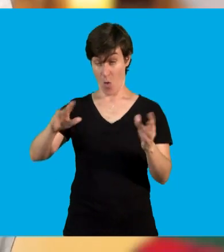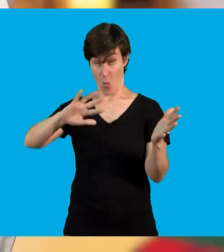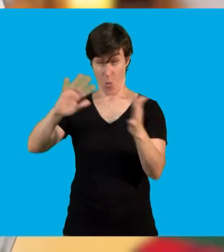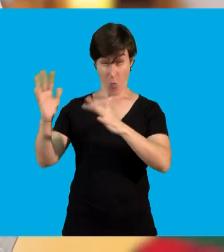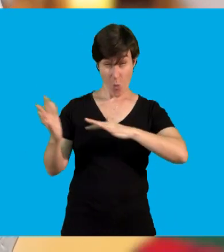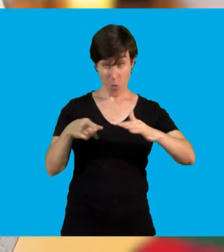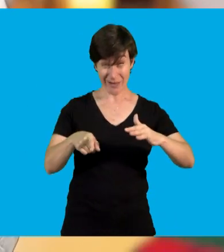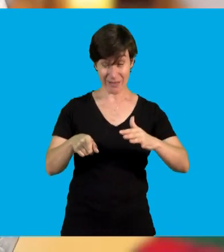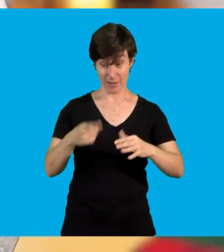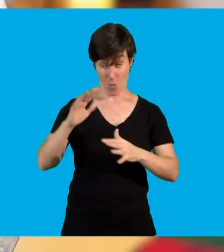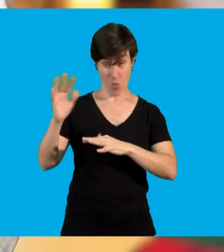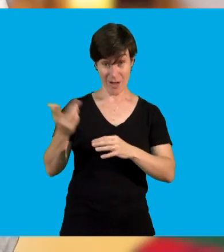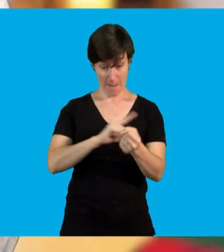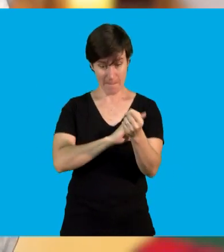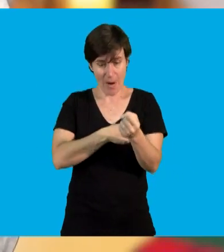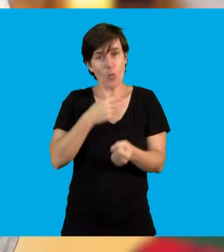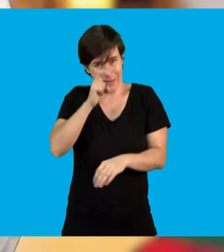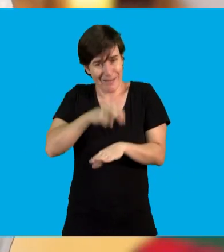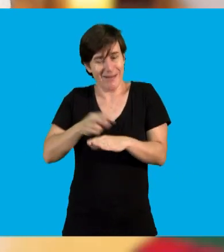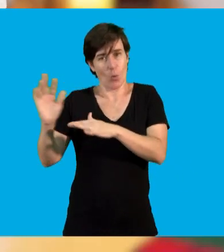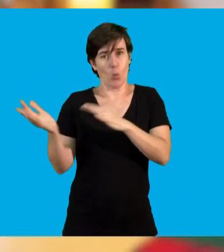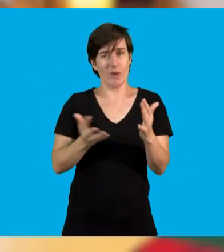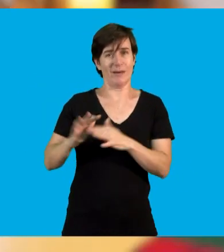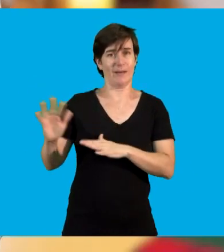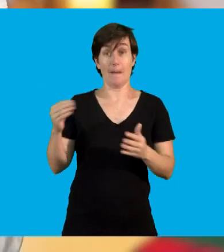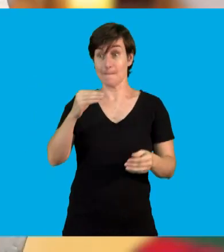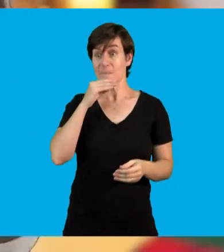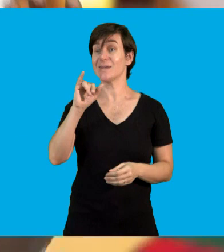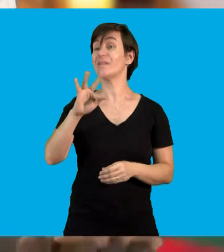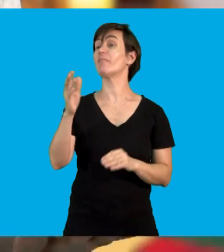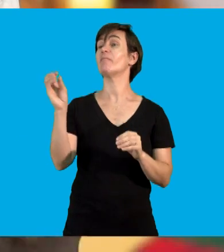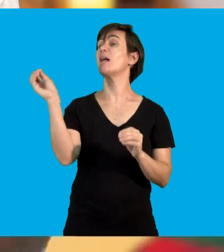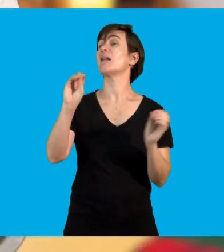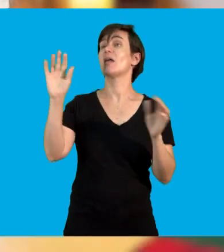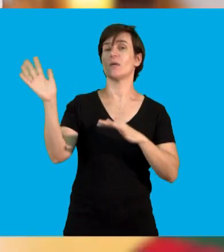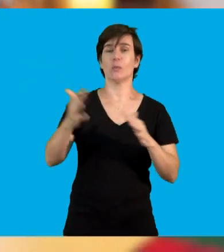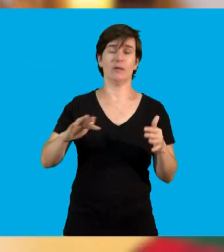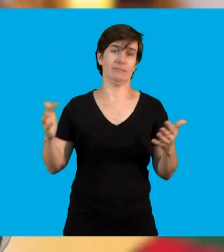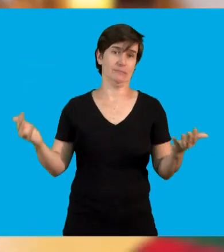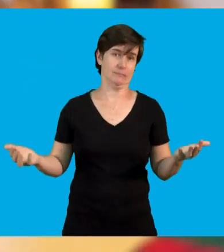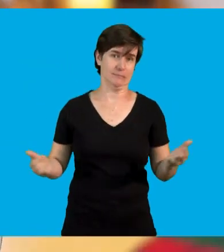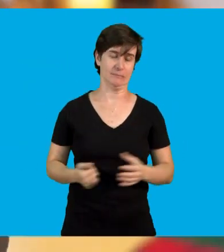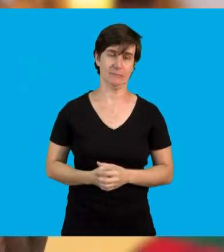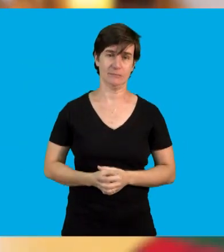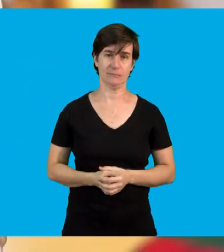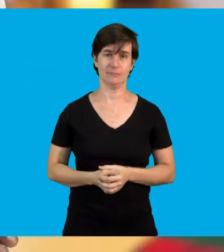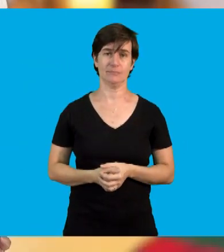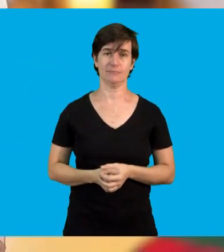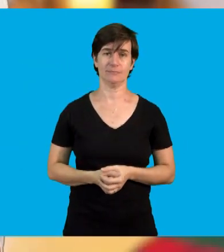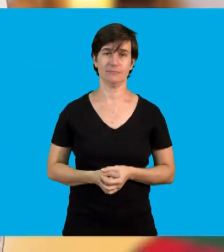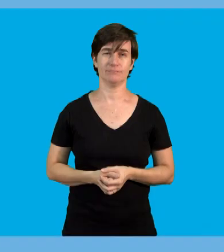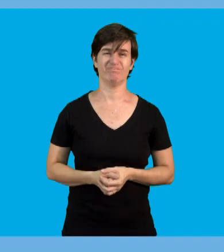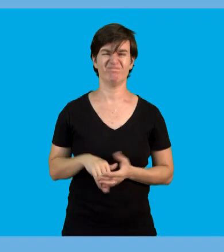this wind power, we need wind to generate electricity. Even the name itself suggests that we need